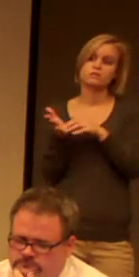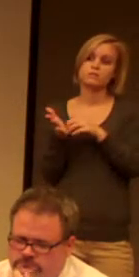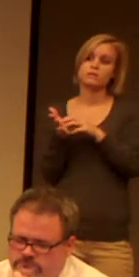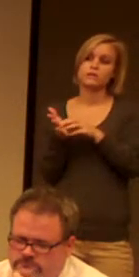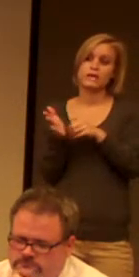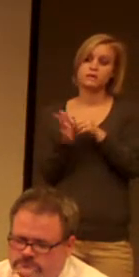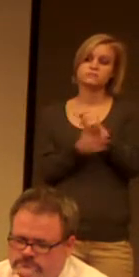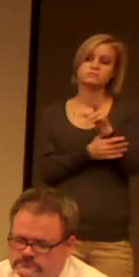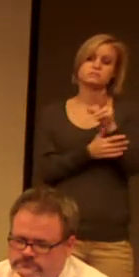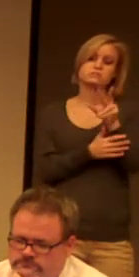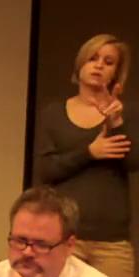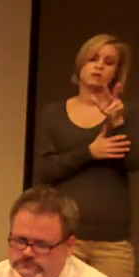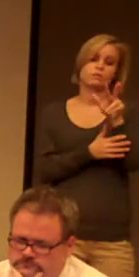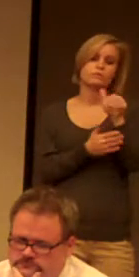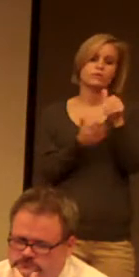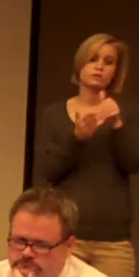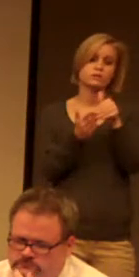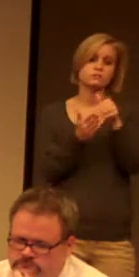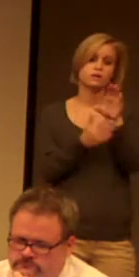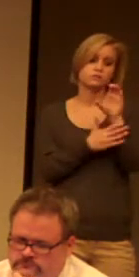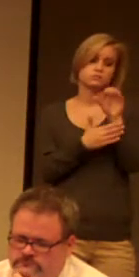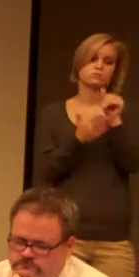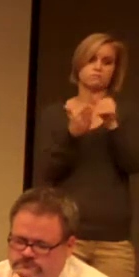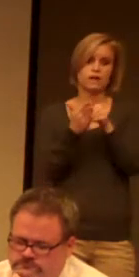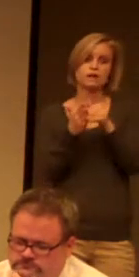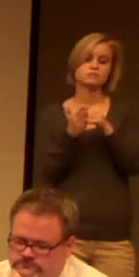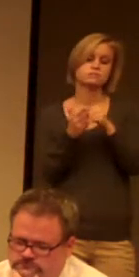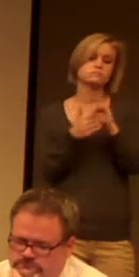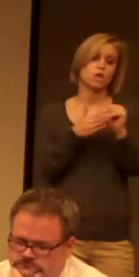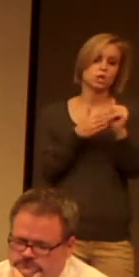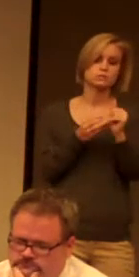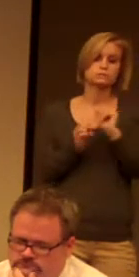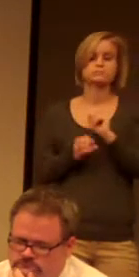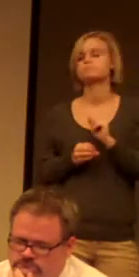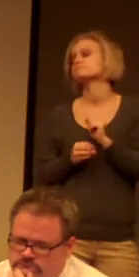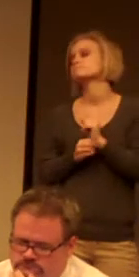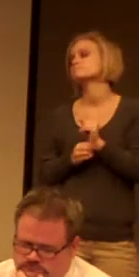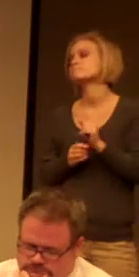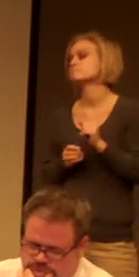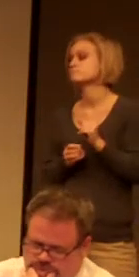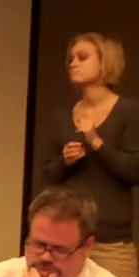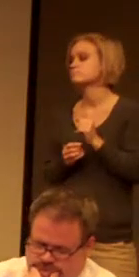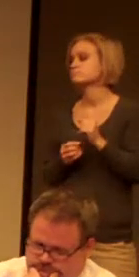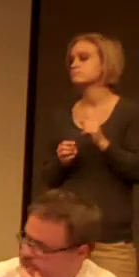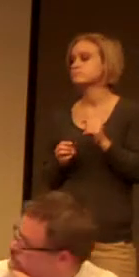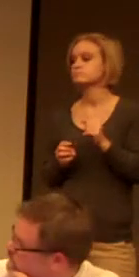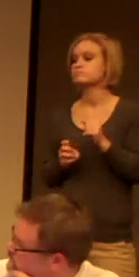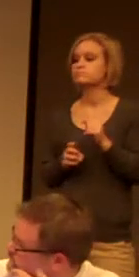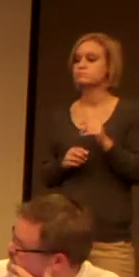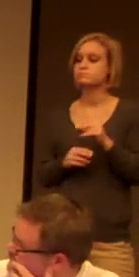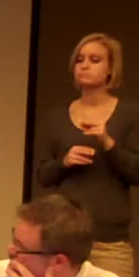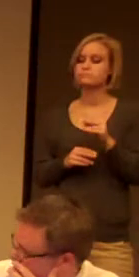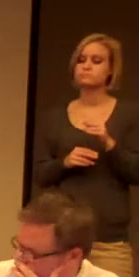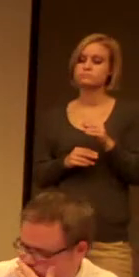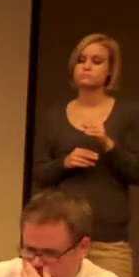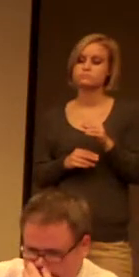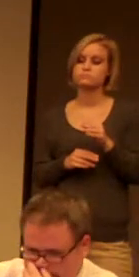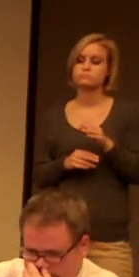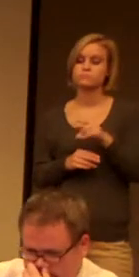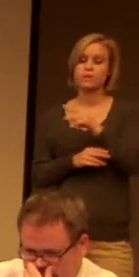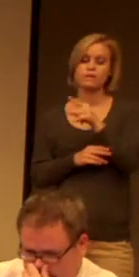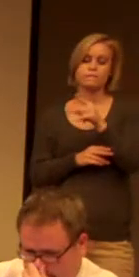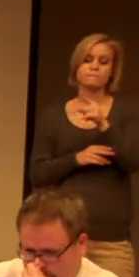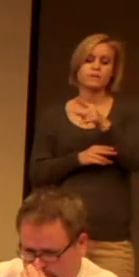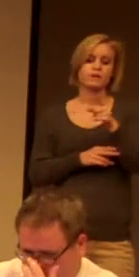statue. It used to be at the city county building. And when they tore the oval down, they found a place for this. Bill, if I'm not mistaken, is